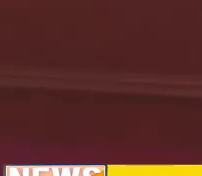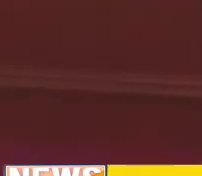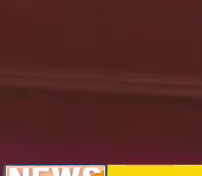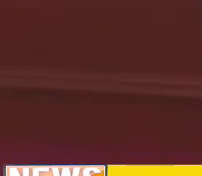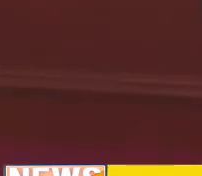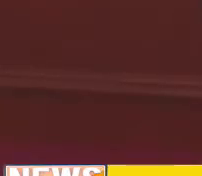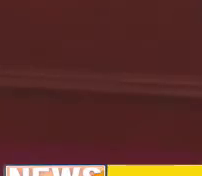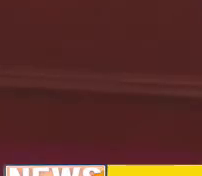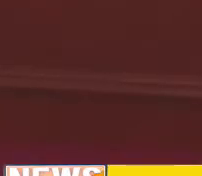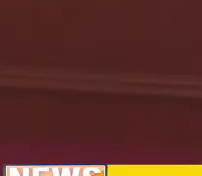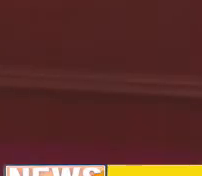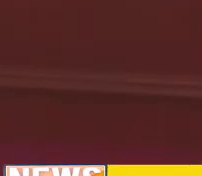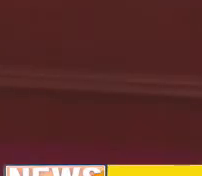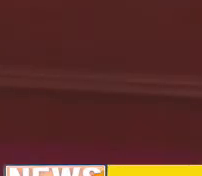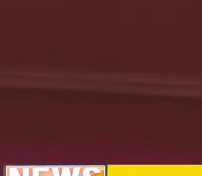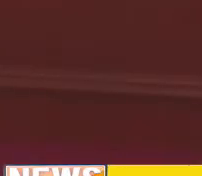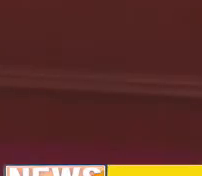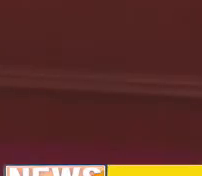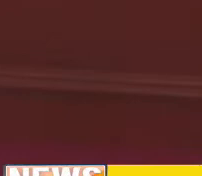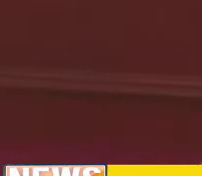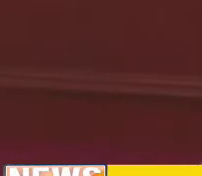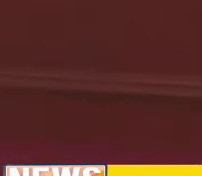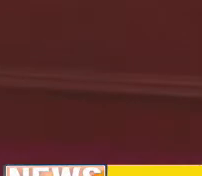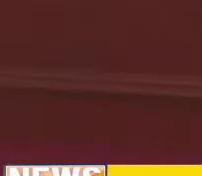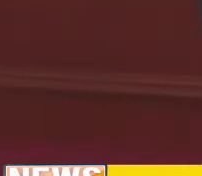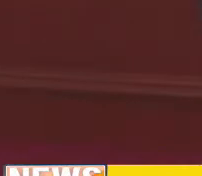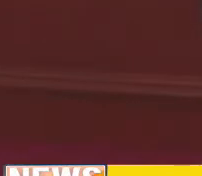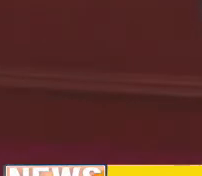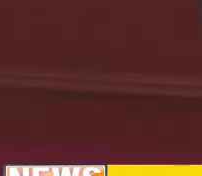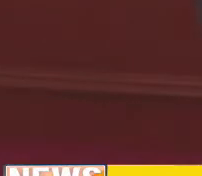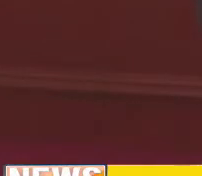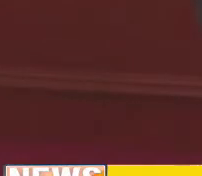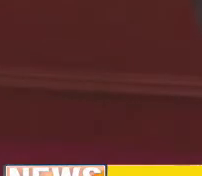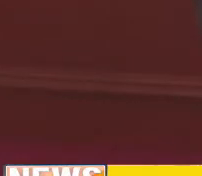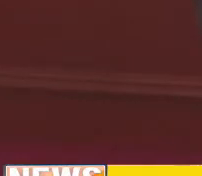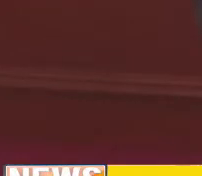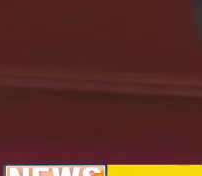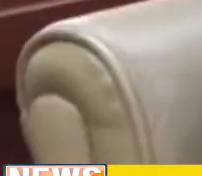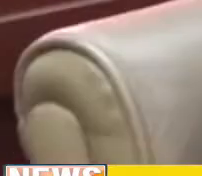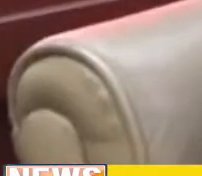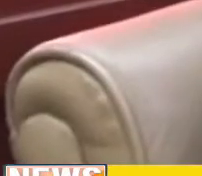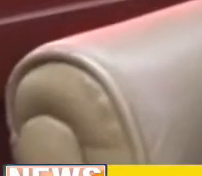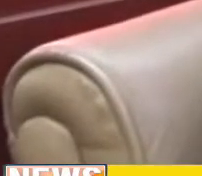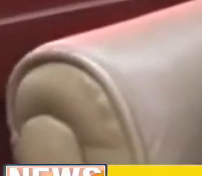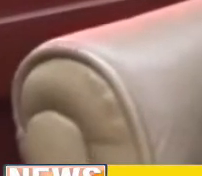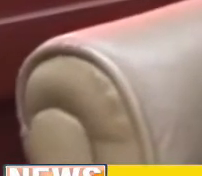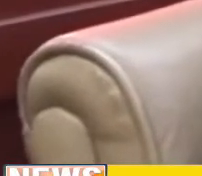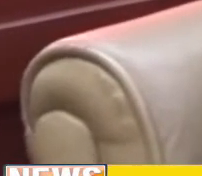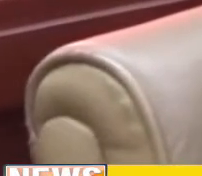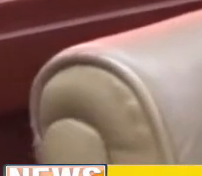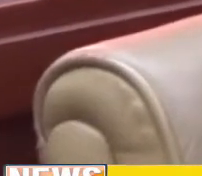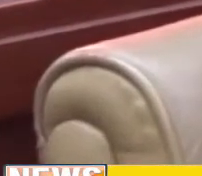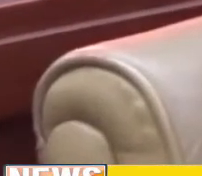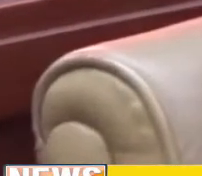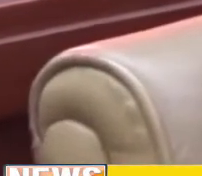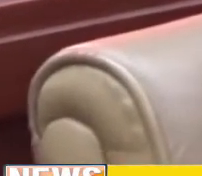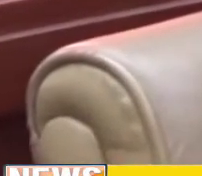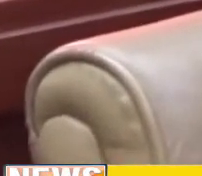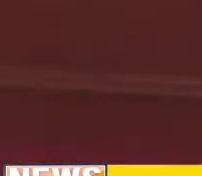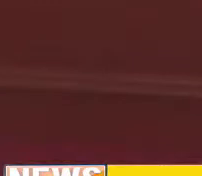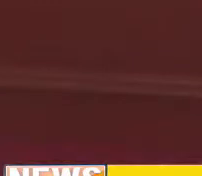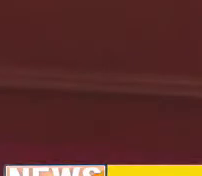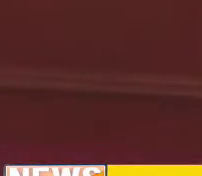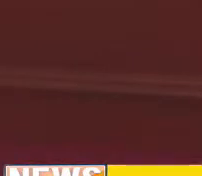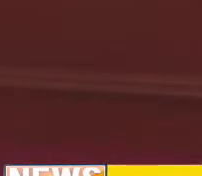reducing availability even further and intensifying upward pressure on fuel prices. Under the current deregulated regime in